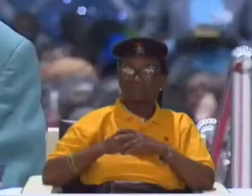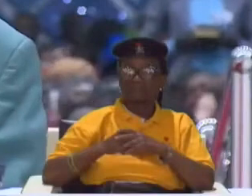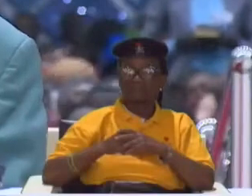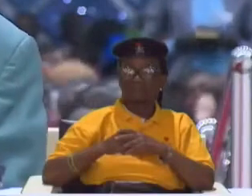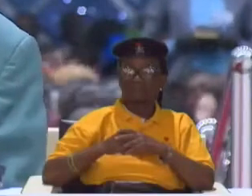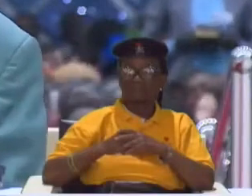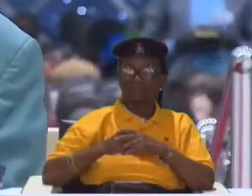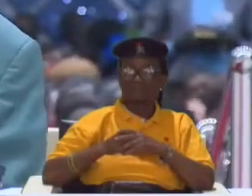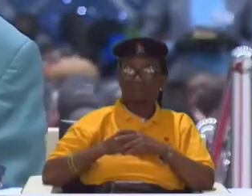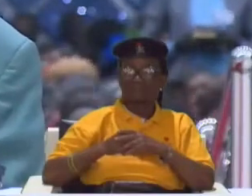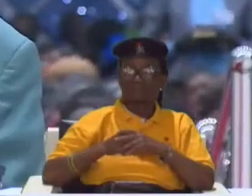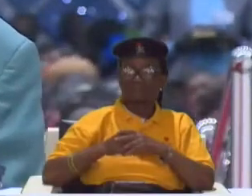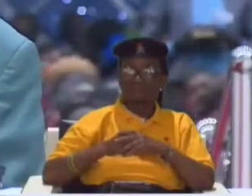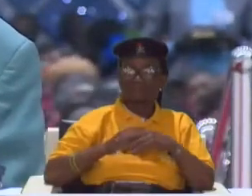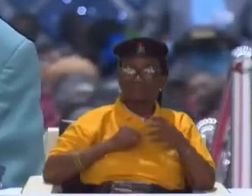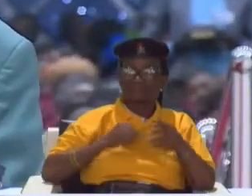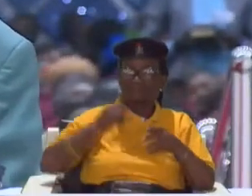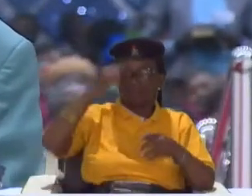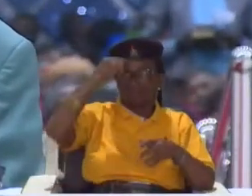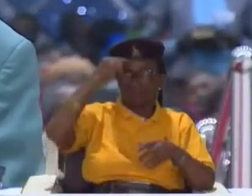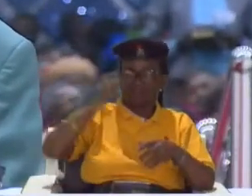I think I better just round up.